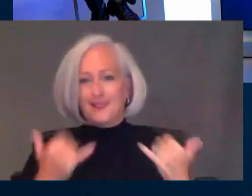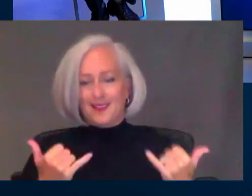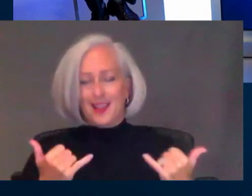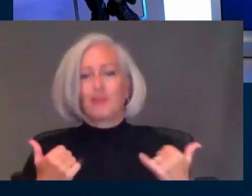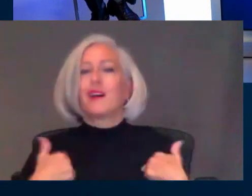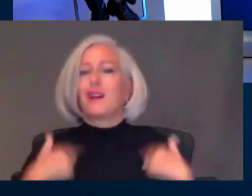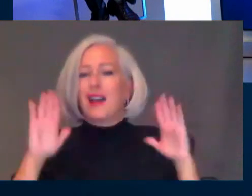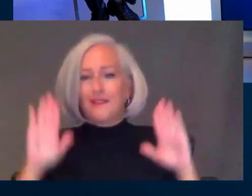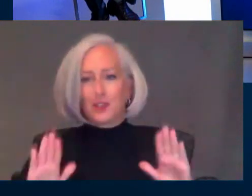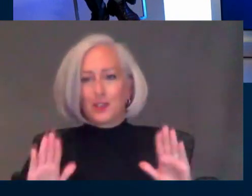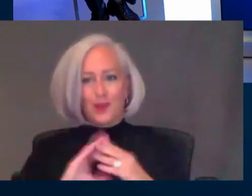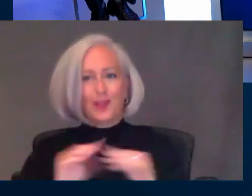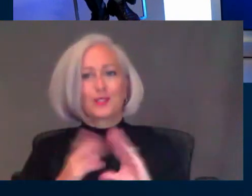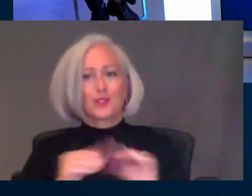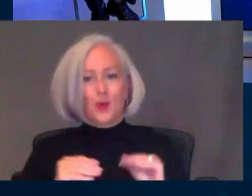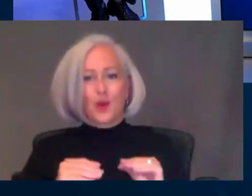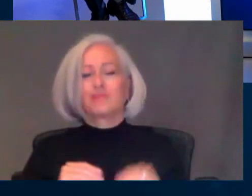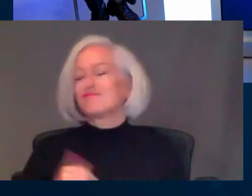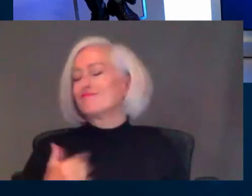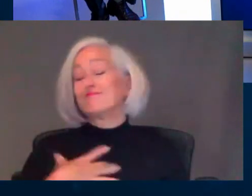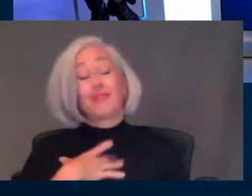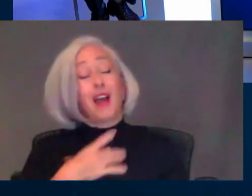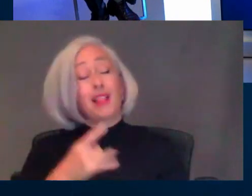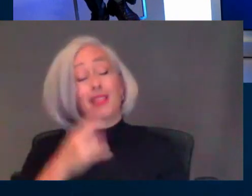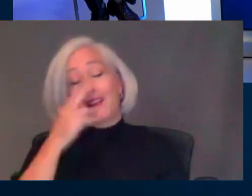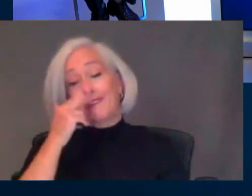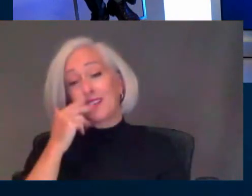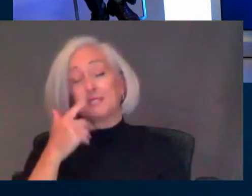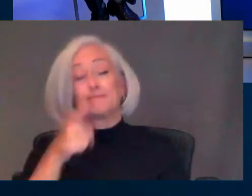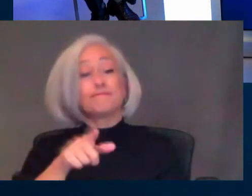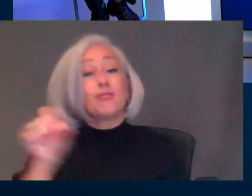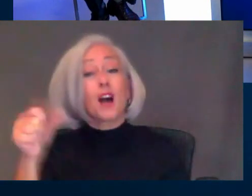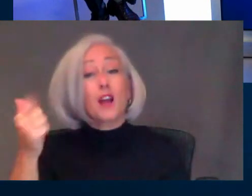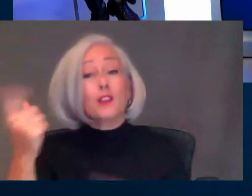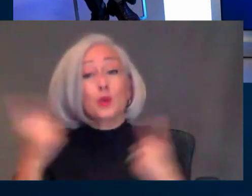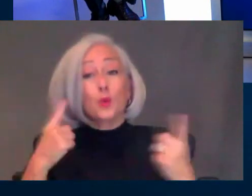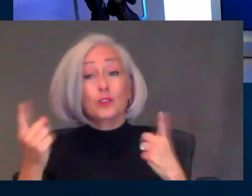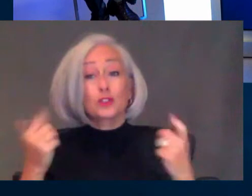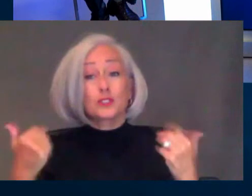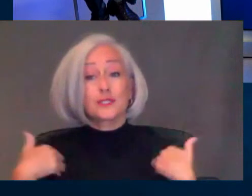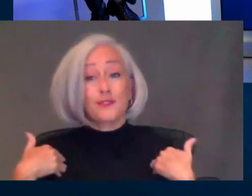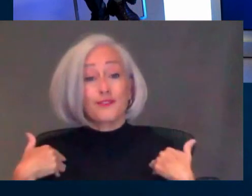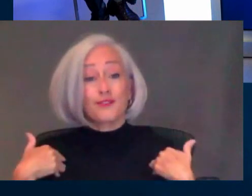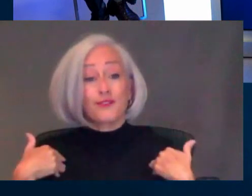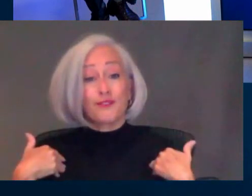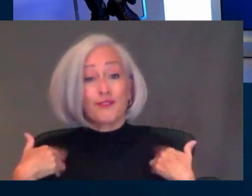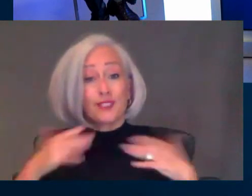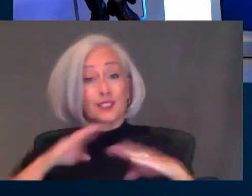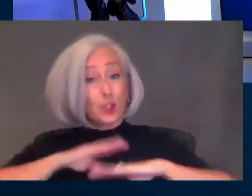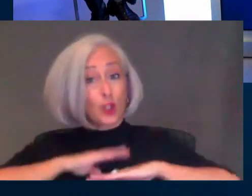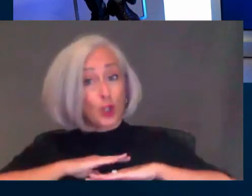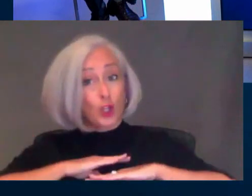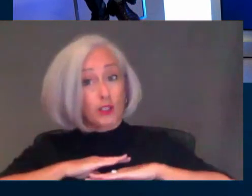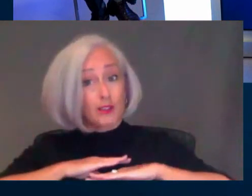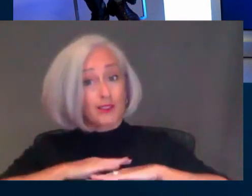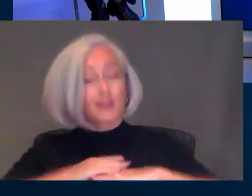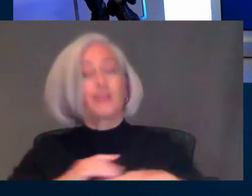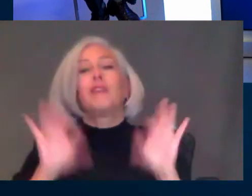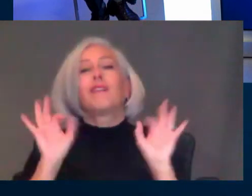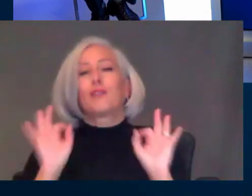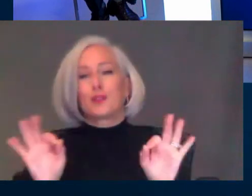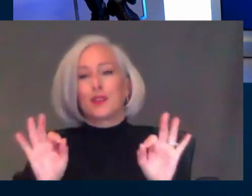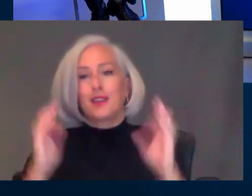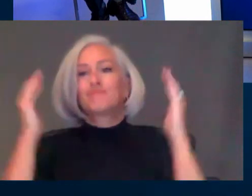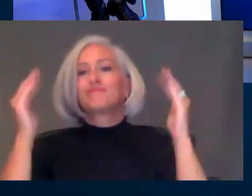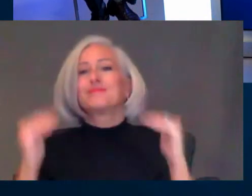know you're excited to have him Let's on. not go that far. That's no tough. I'm a big fan of the Royals and the Chiefs and Patrick Mahomes. Well, but Castro's a good guy. he's a good guy. like